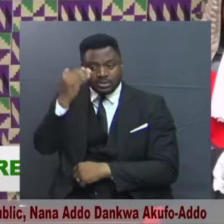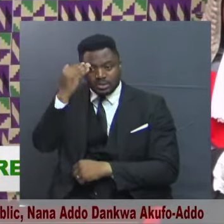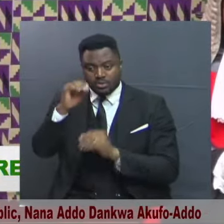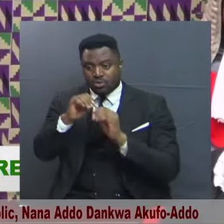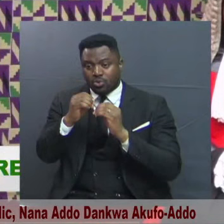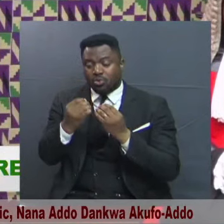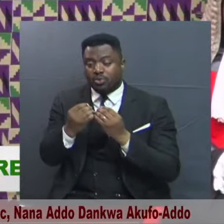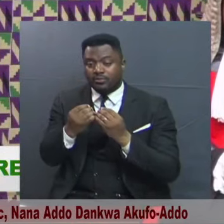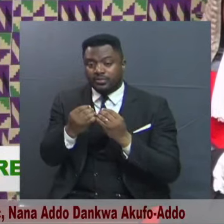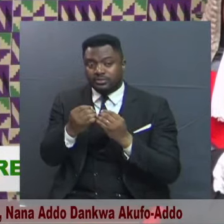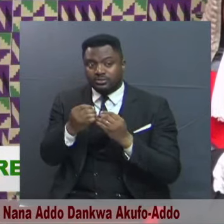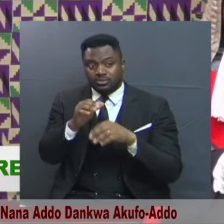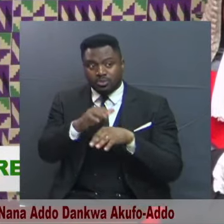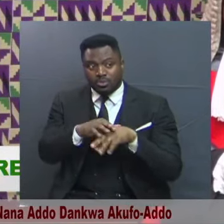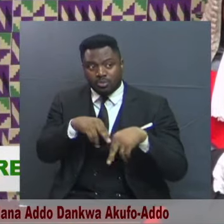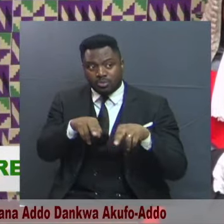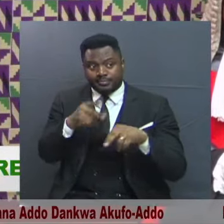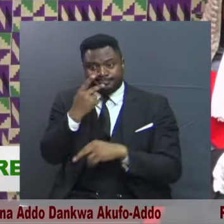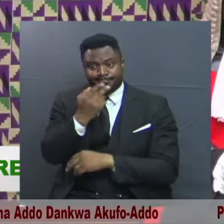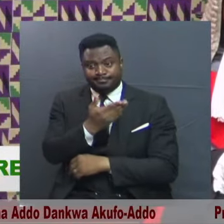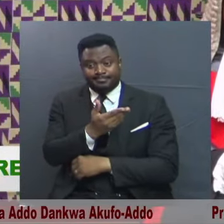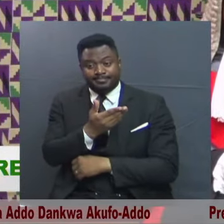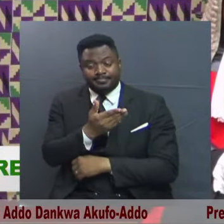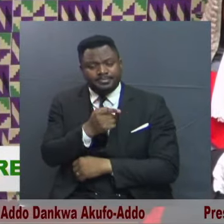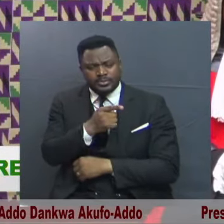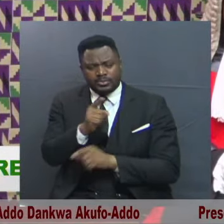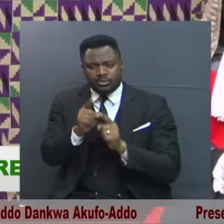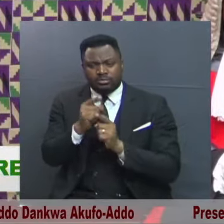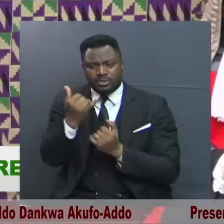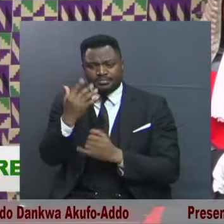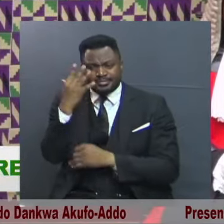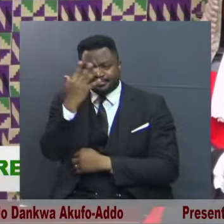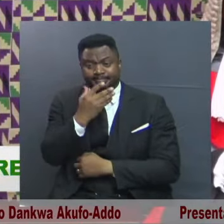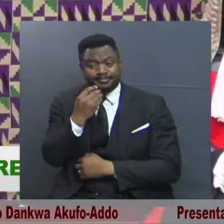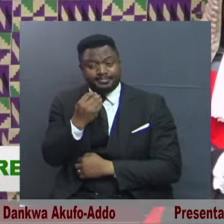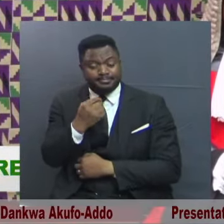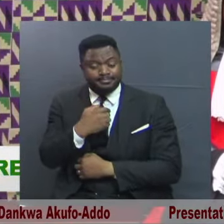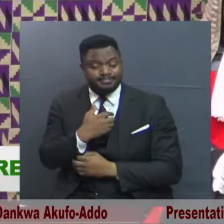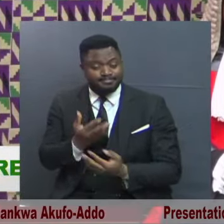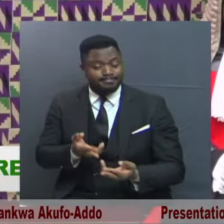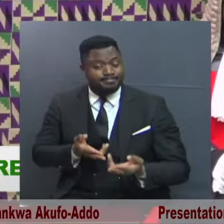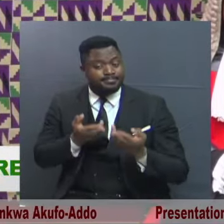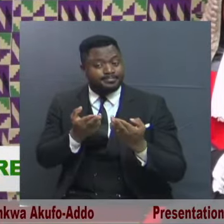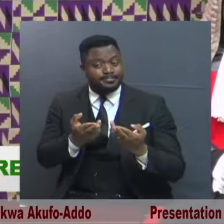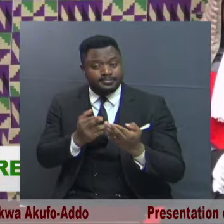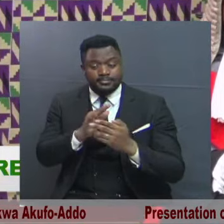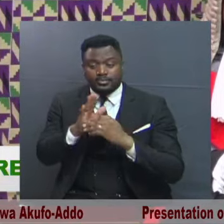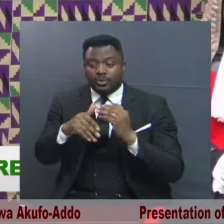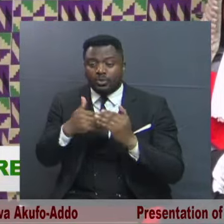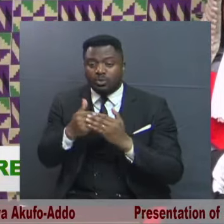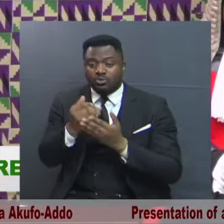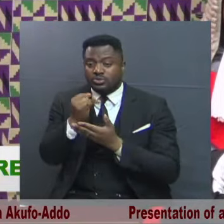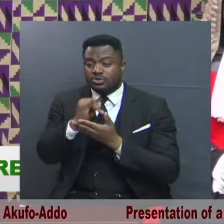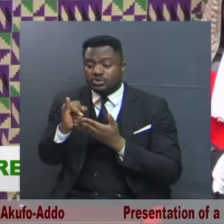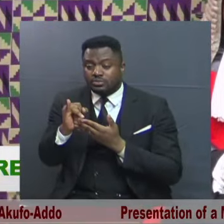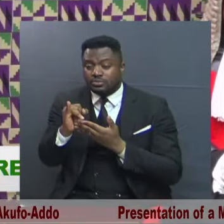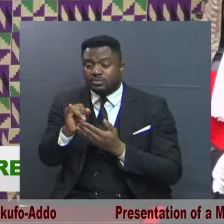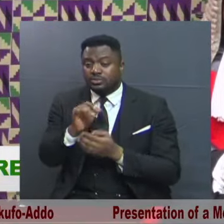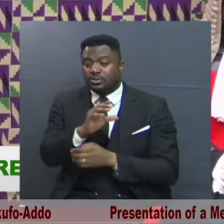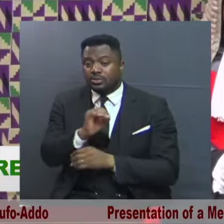the Ring Road in Acra it is beautiful and I recommend it to all institutions and